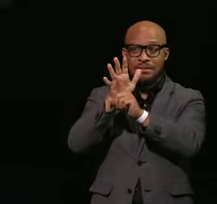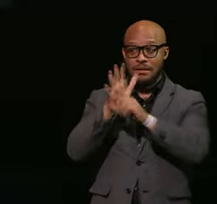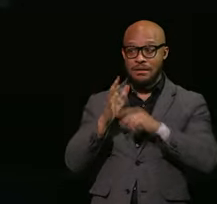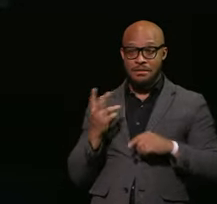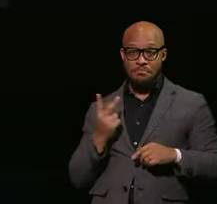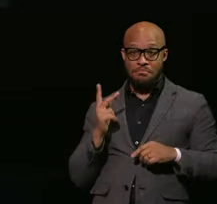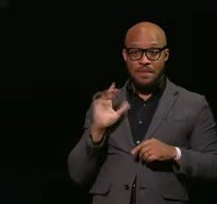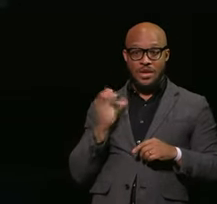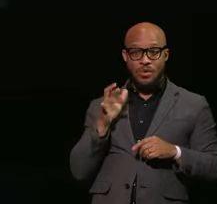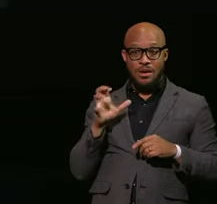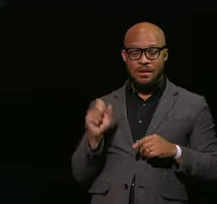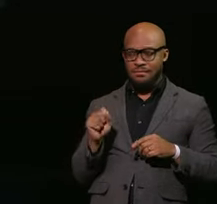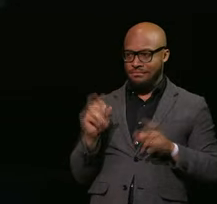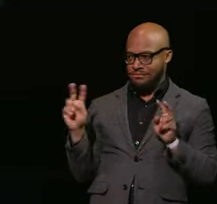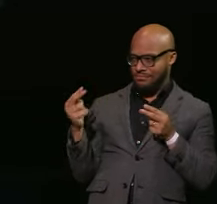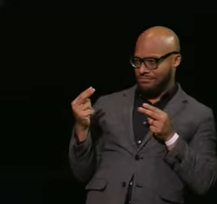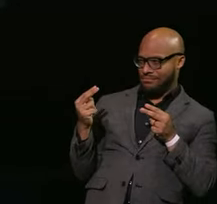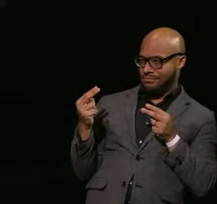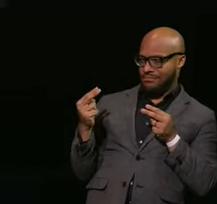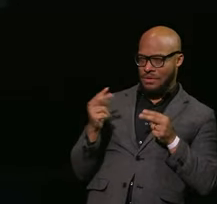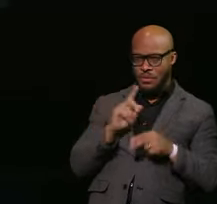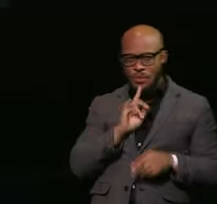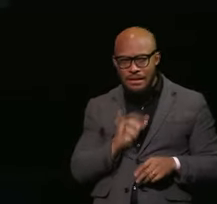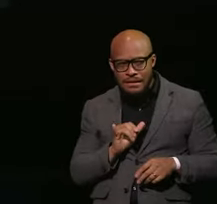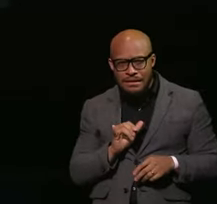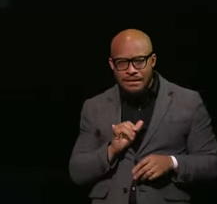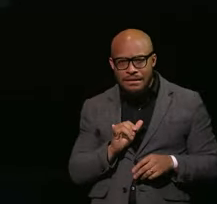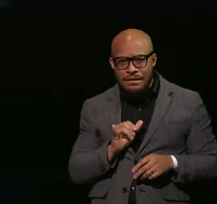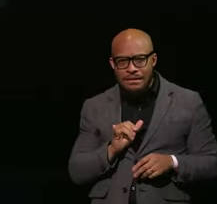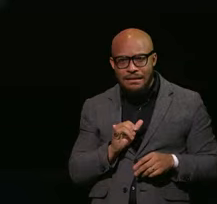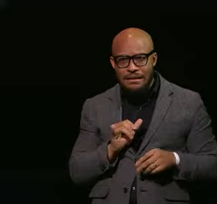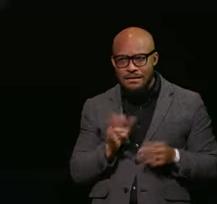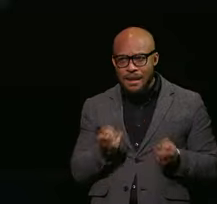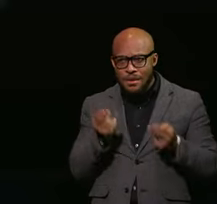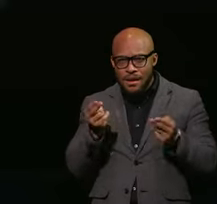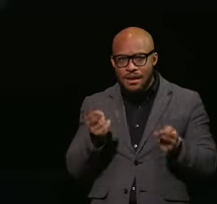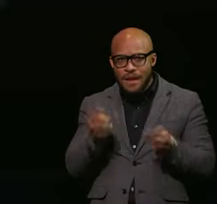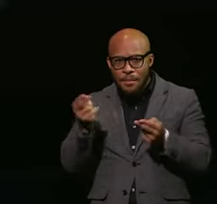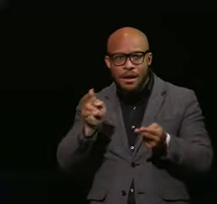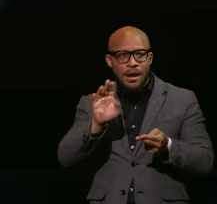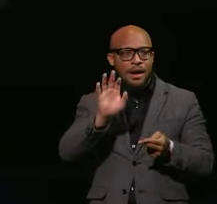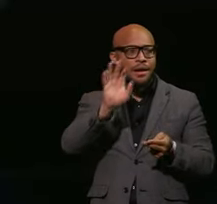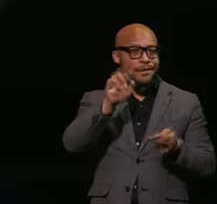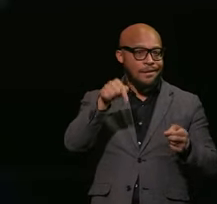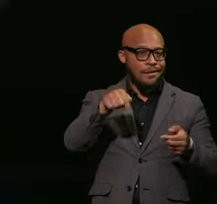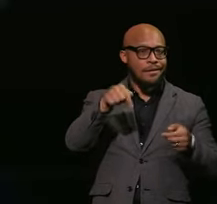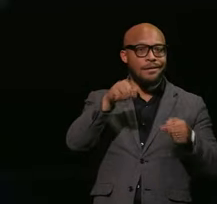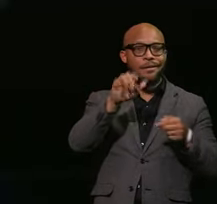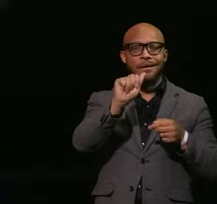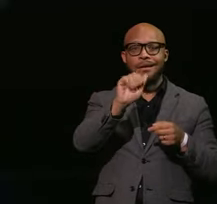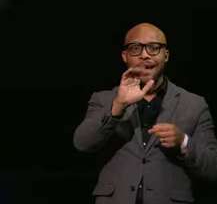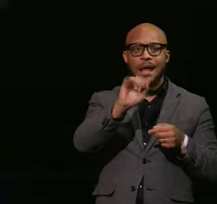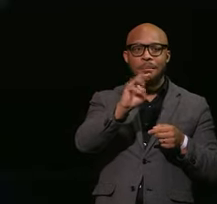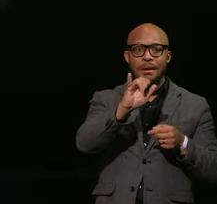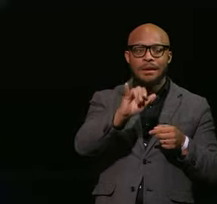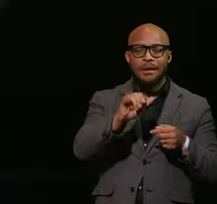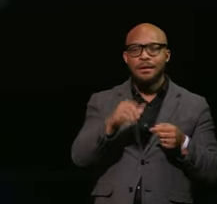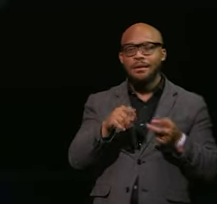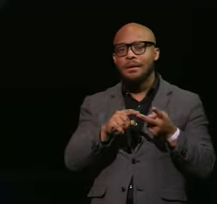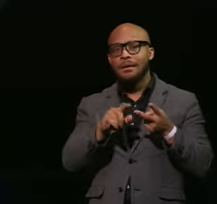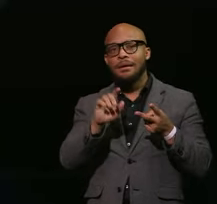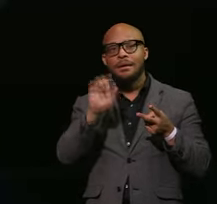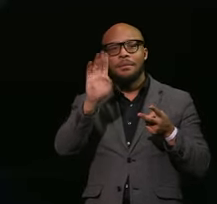and DGA nominated and BAFTA nominated, all these festivals and so many people saying so many kind things about the film, it's